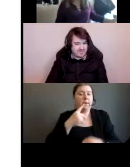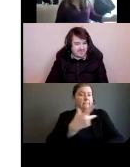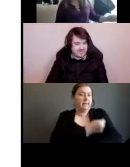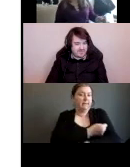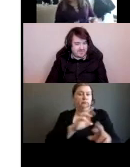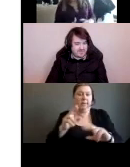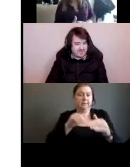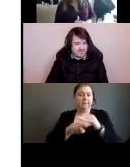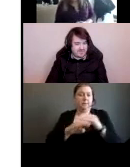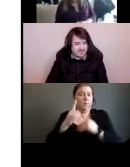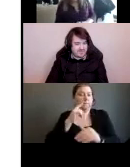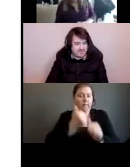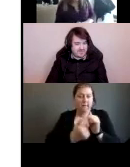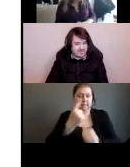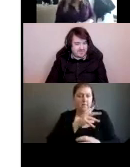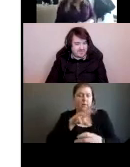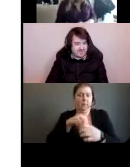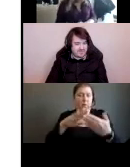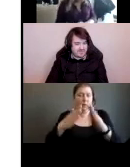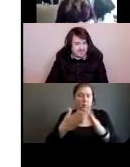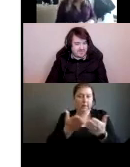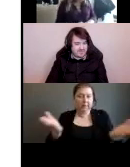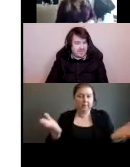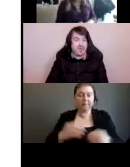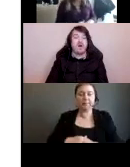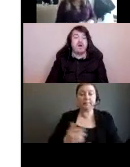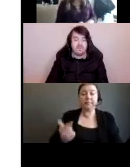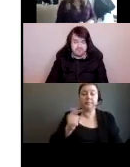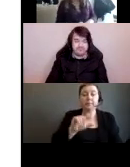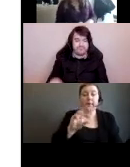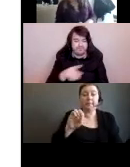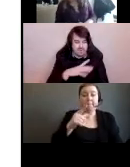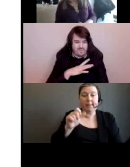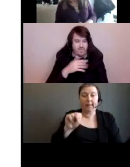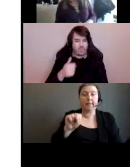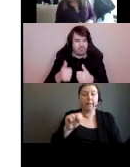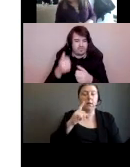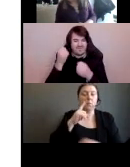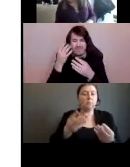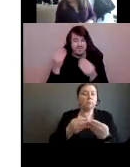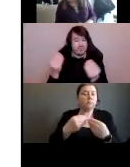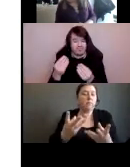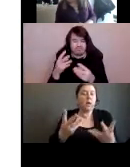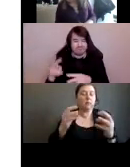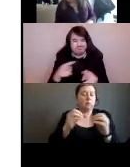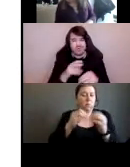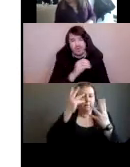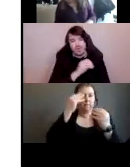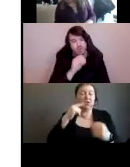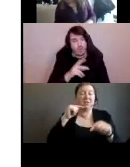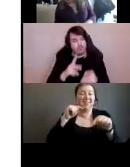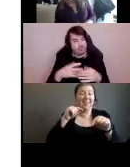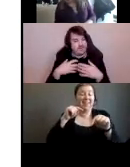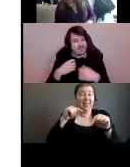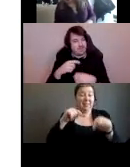And provide more information on an ongoing basis to residents across Ottawa. Today's presentation will be shared with all participants in the